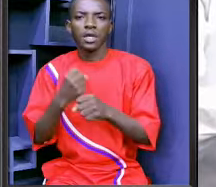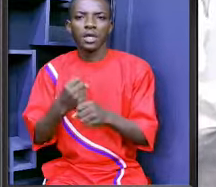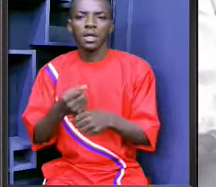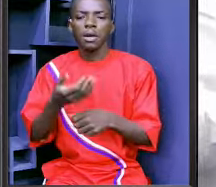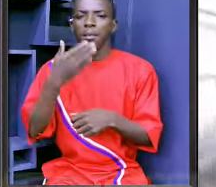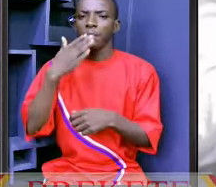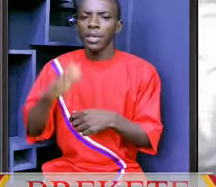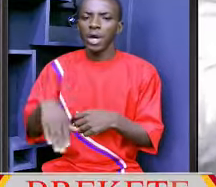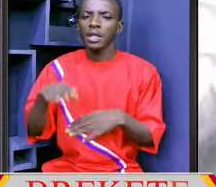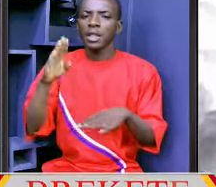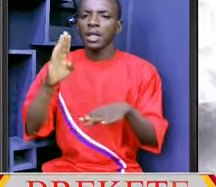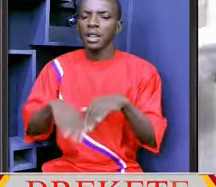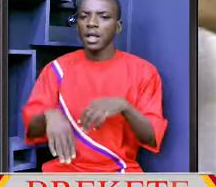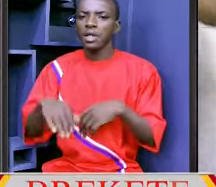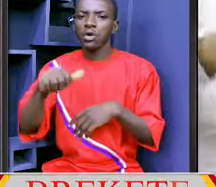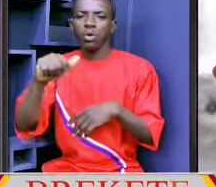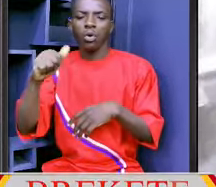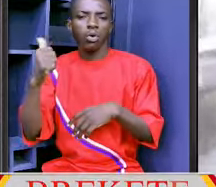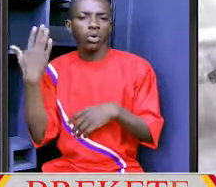is worse than